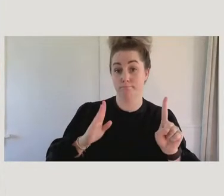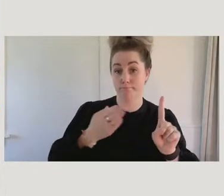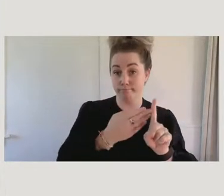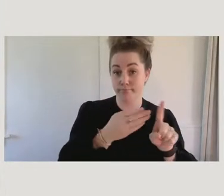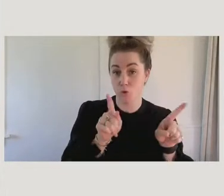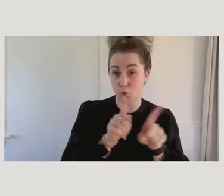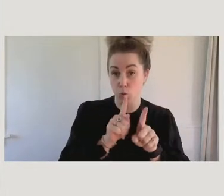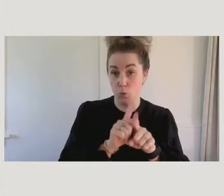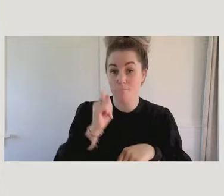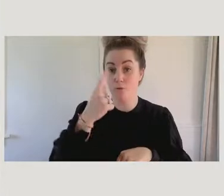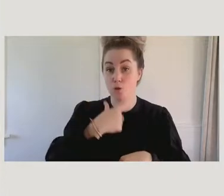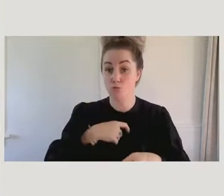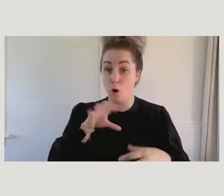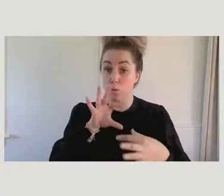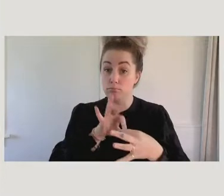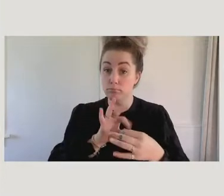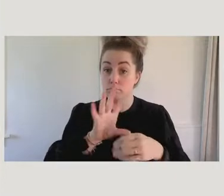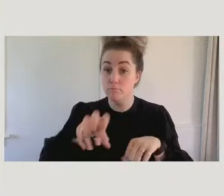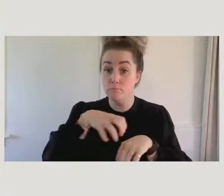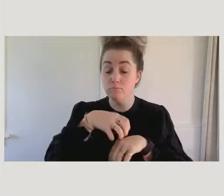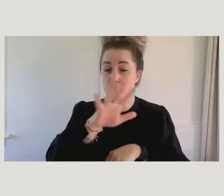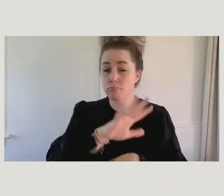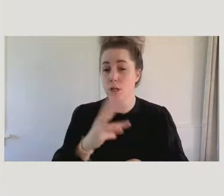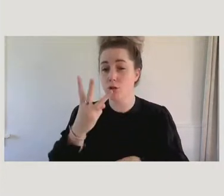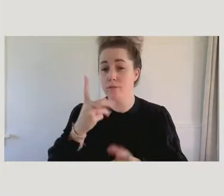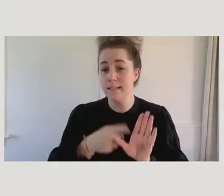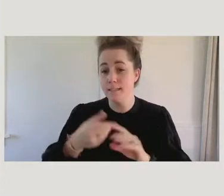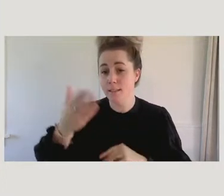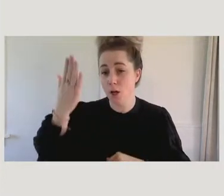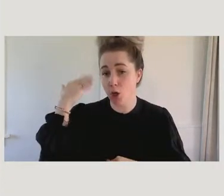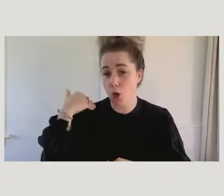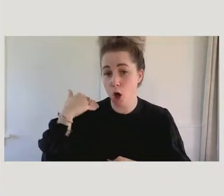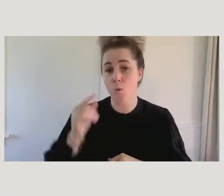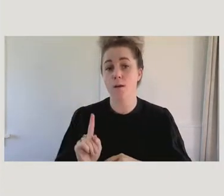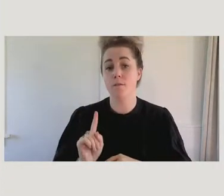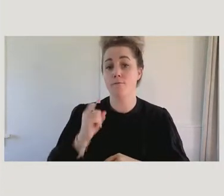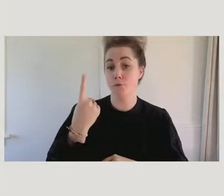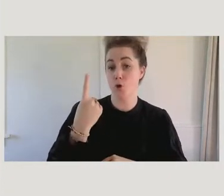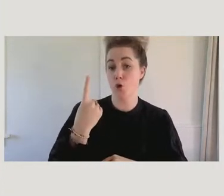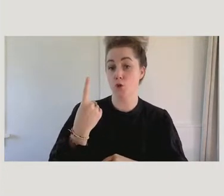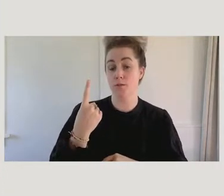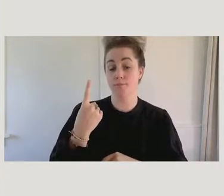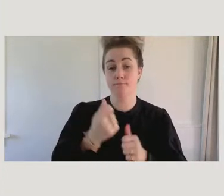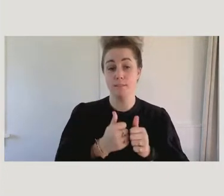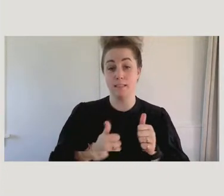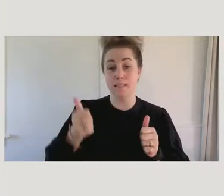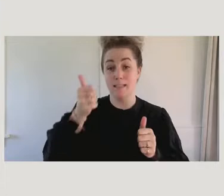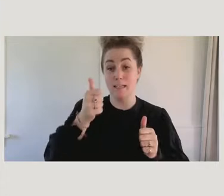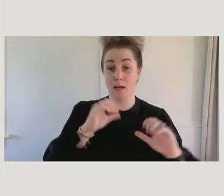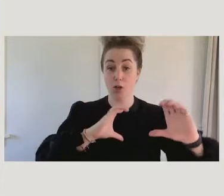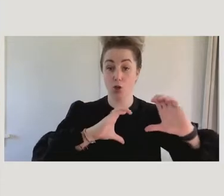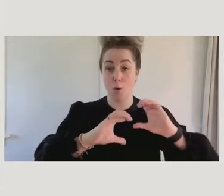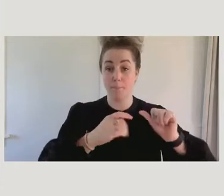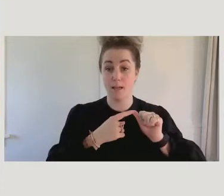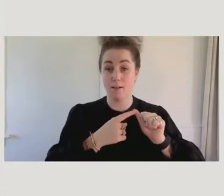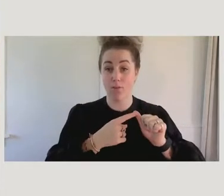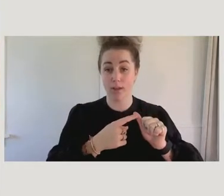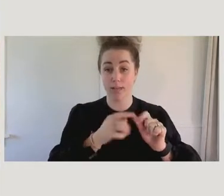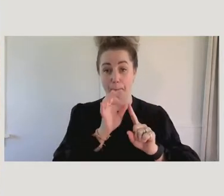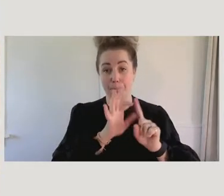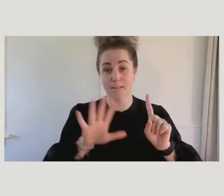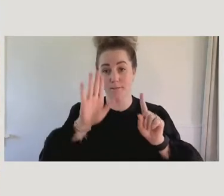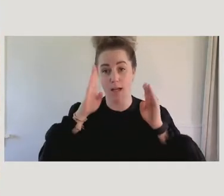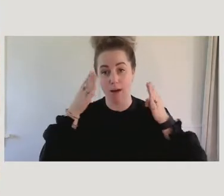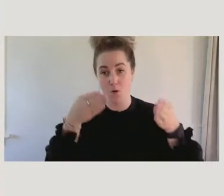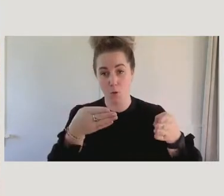role when I joined the organization about three years ago as the first senior comms advisor the Pacific Focus so um really great